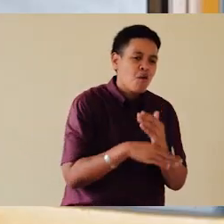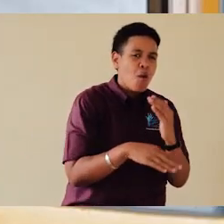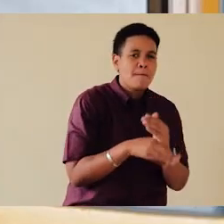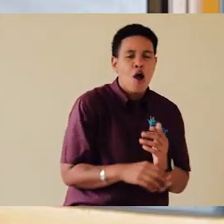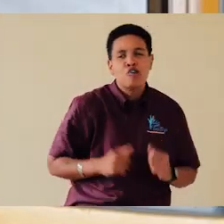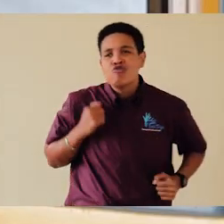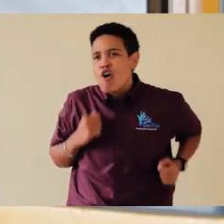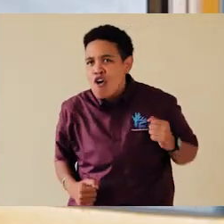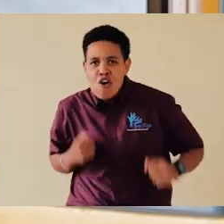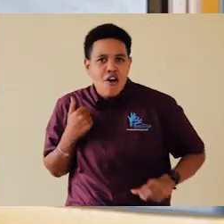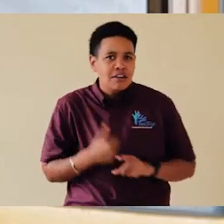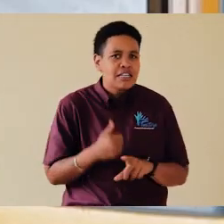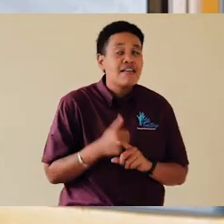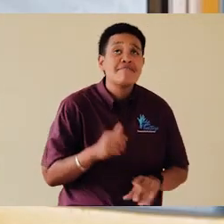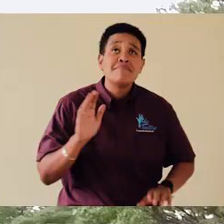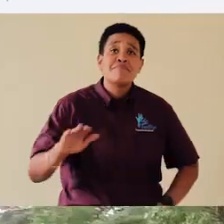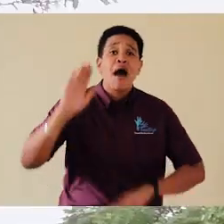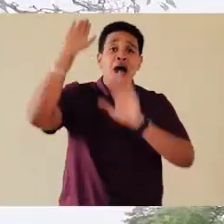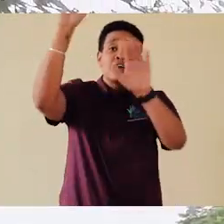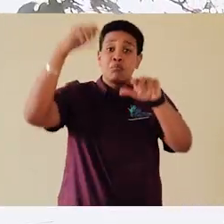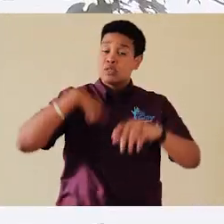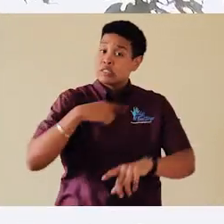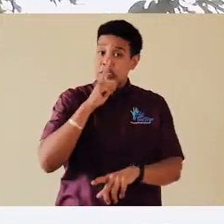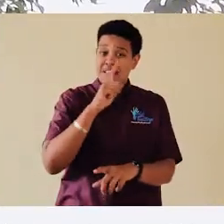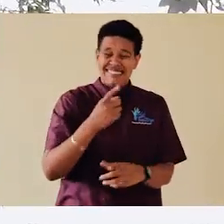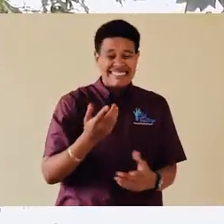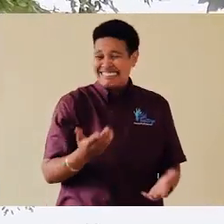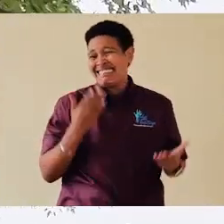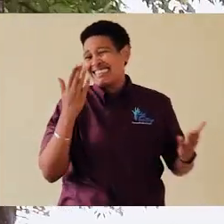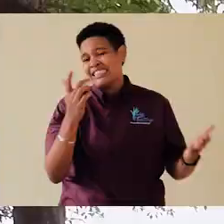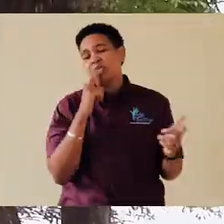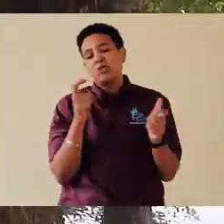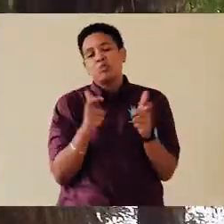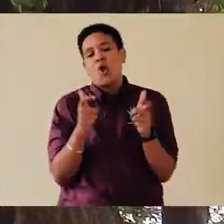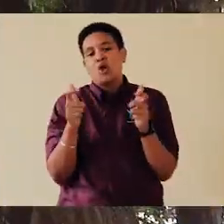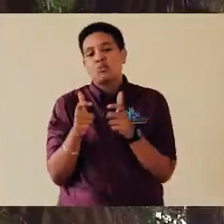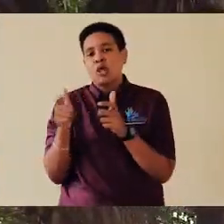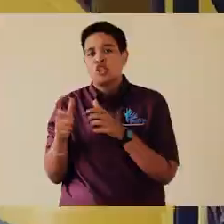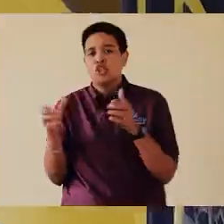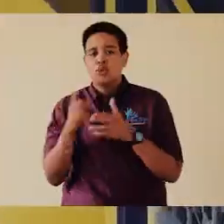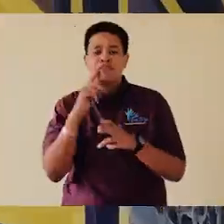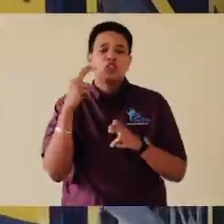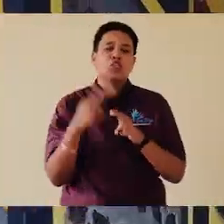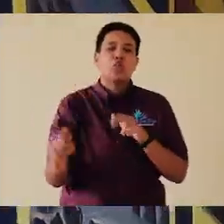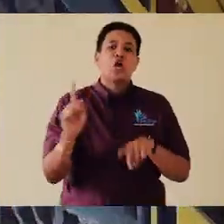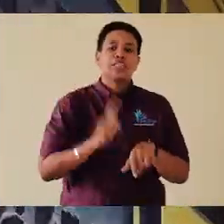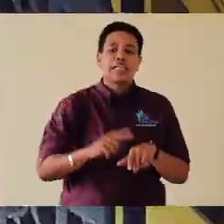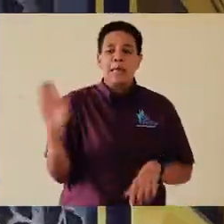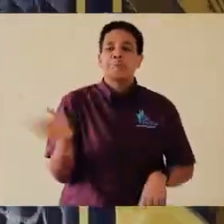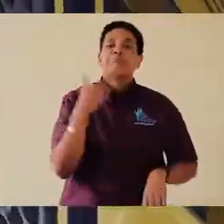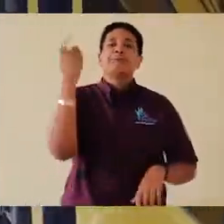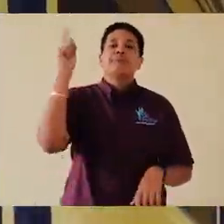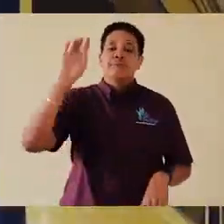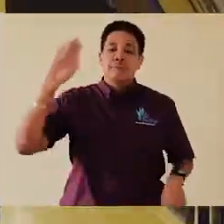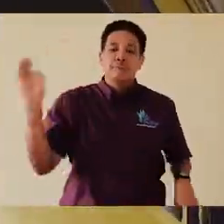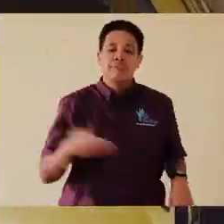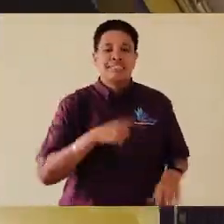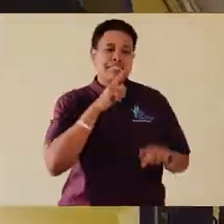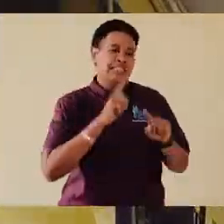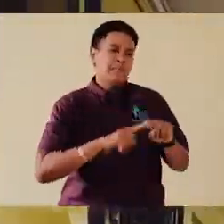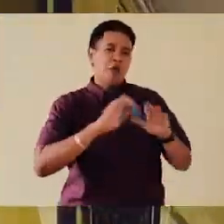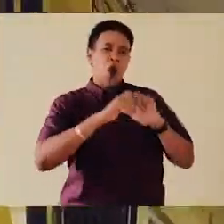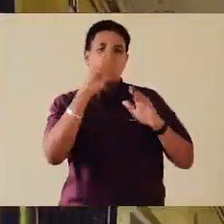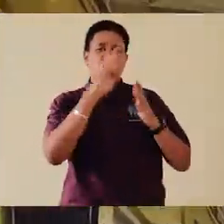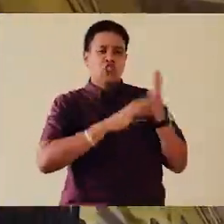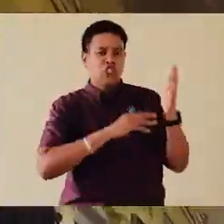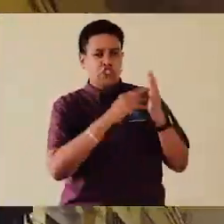football, track and field, basketball, I'm suggesting that we meet in small groups for a short period of time. And it all depends on